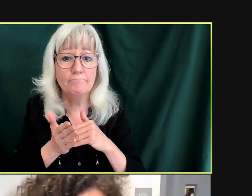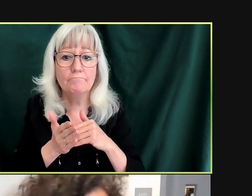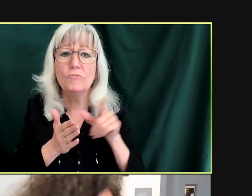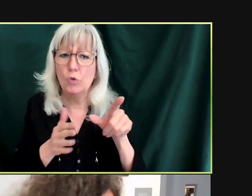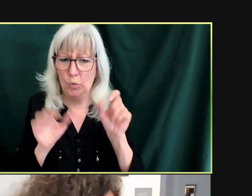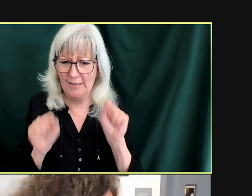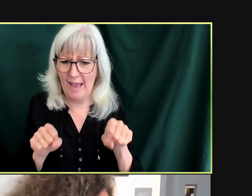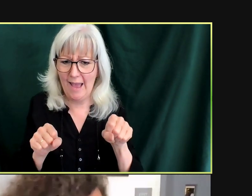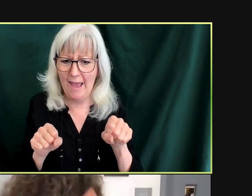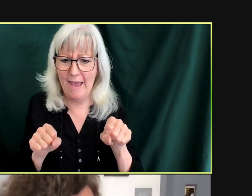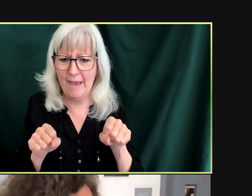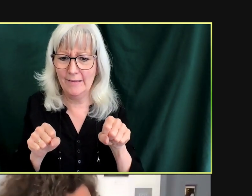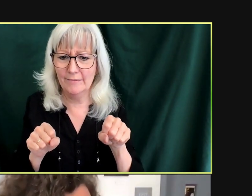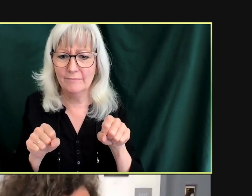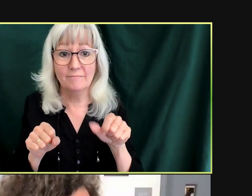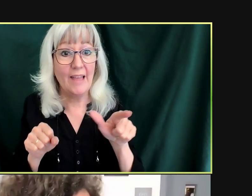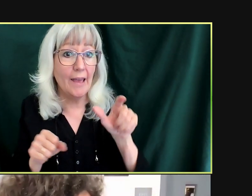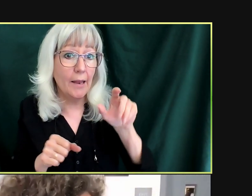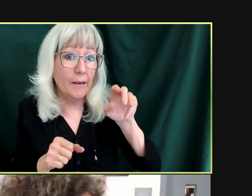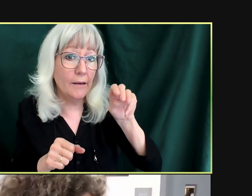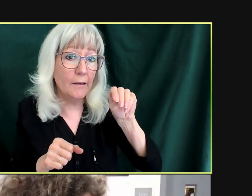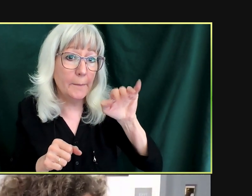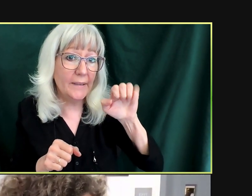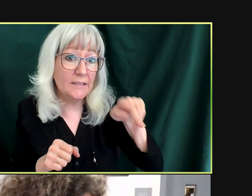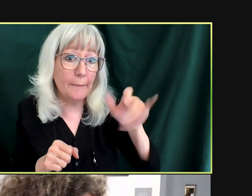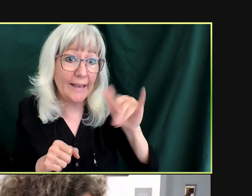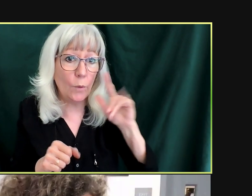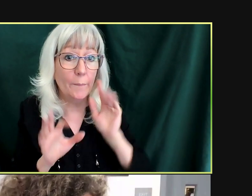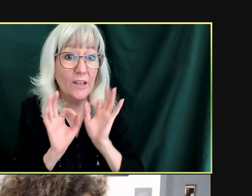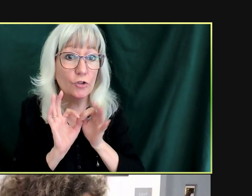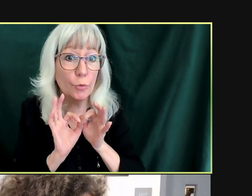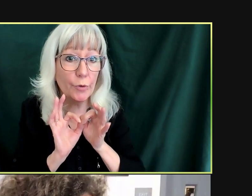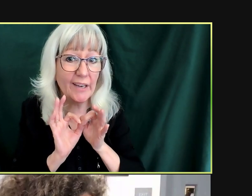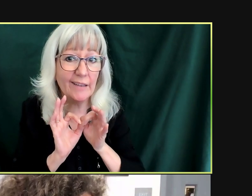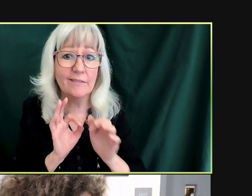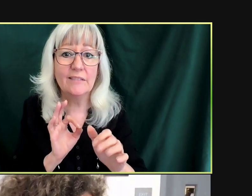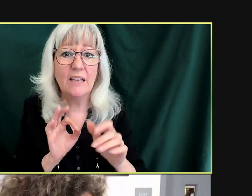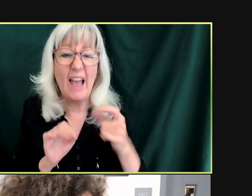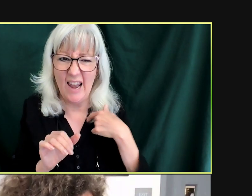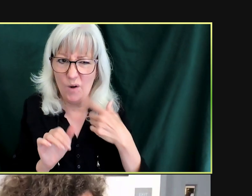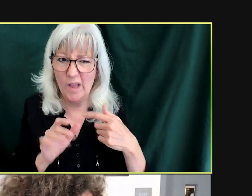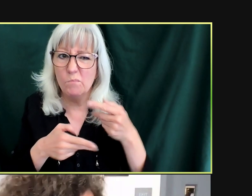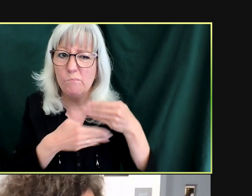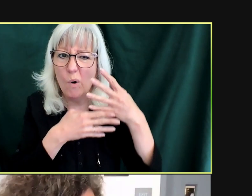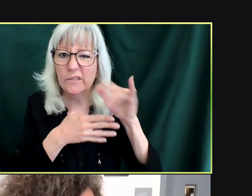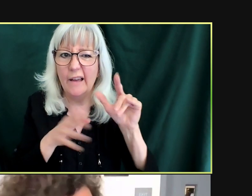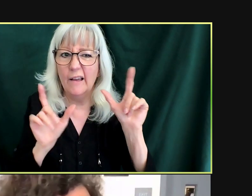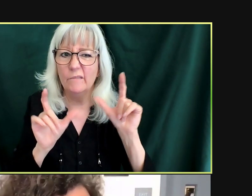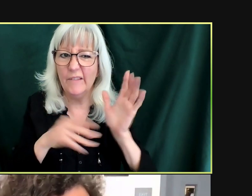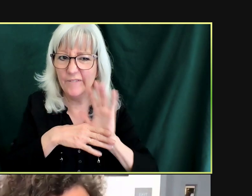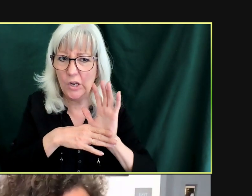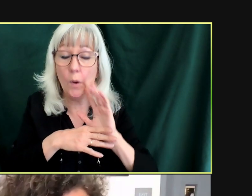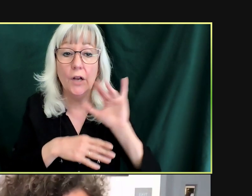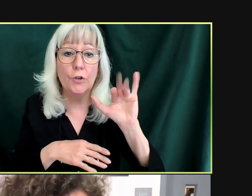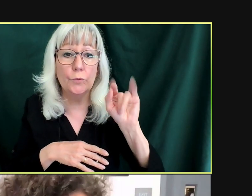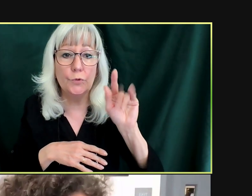you can, and Ms. Peggy is going to interpret, and then I will post the video on